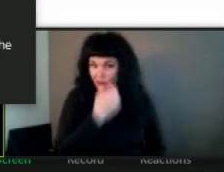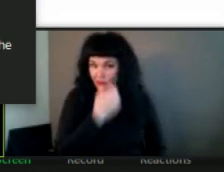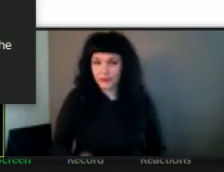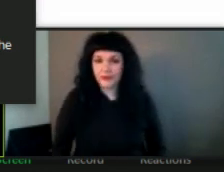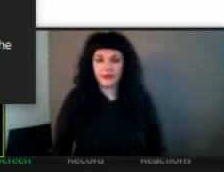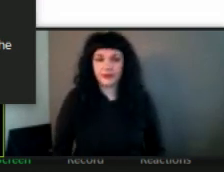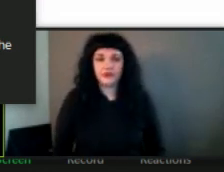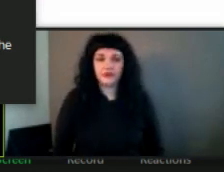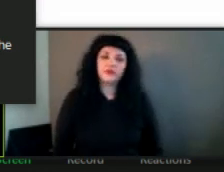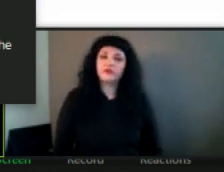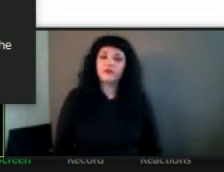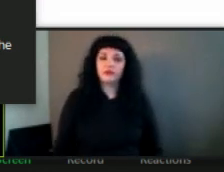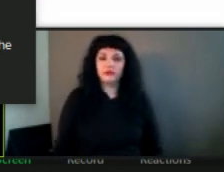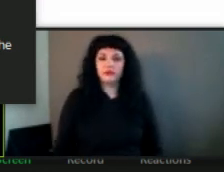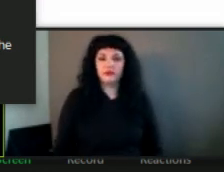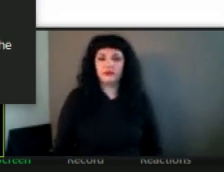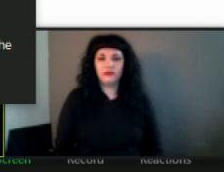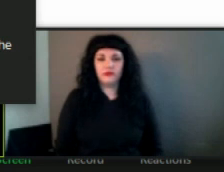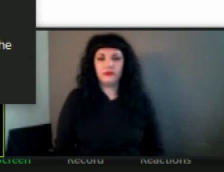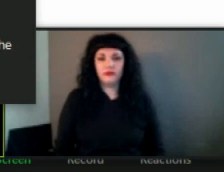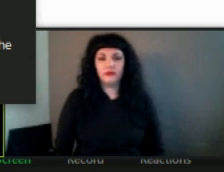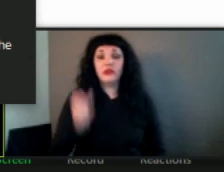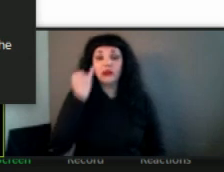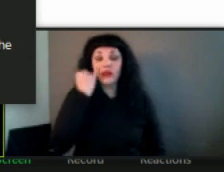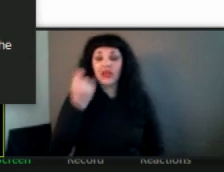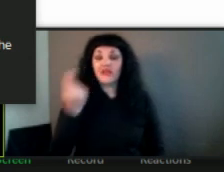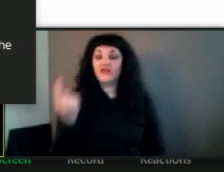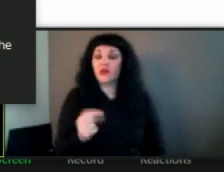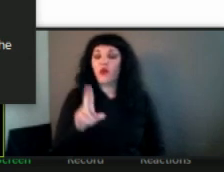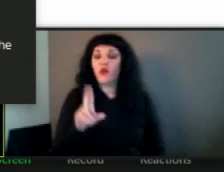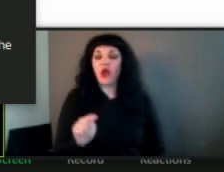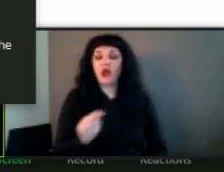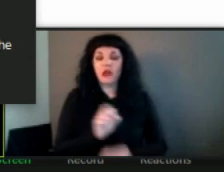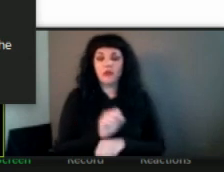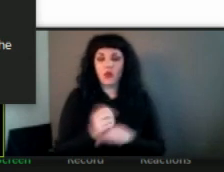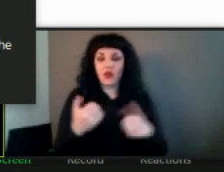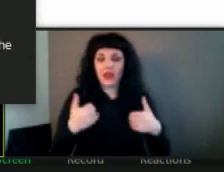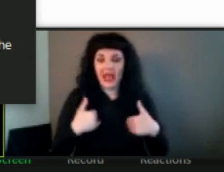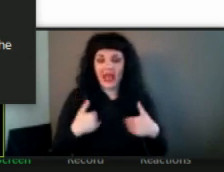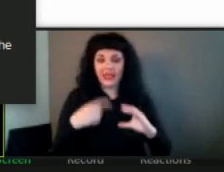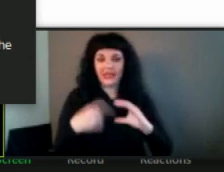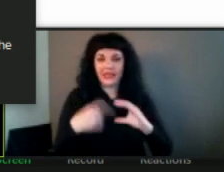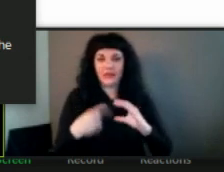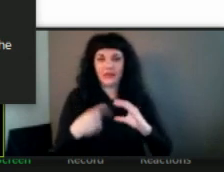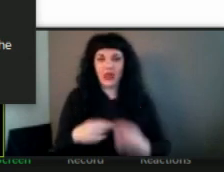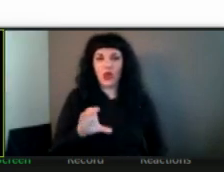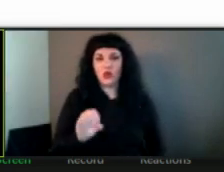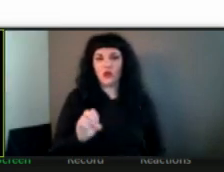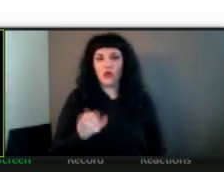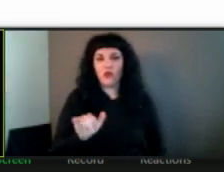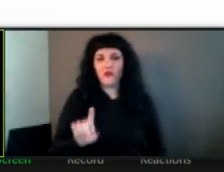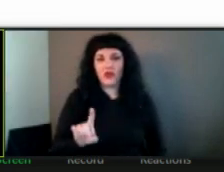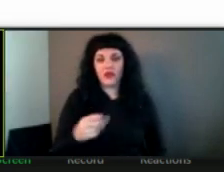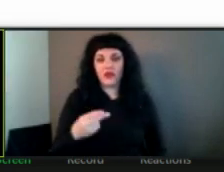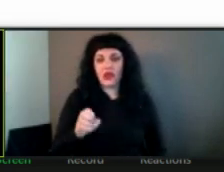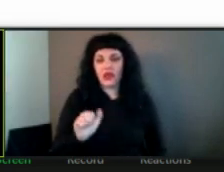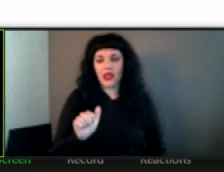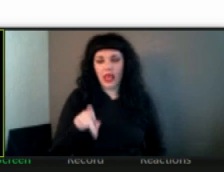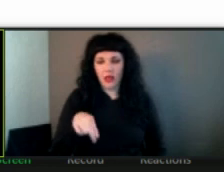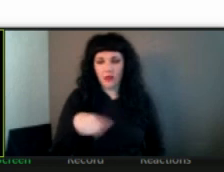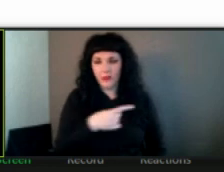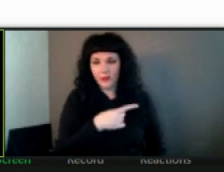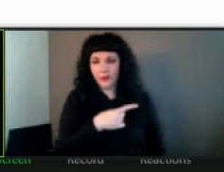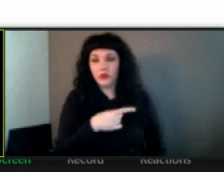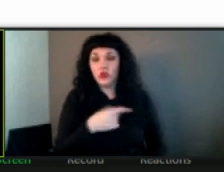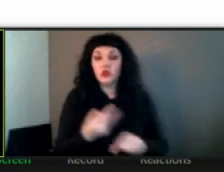If someone's unemployed, we have an email that's called COVID Help, and we just ask that they use that email address. They send in